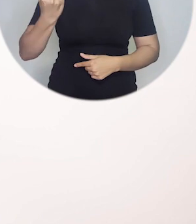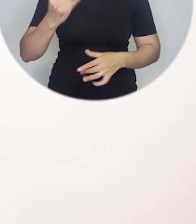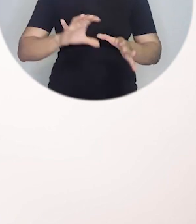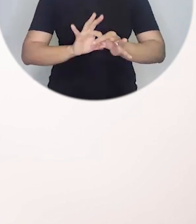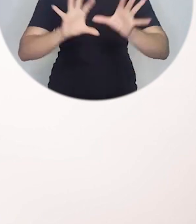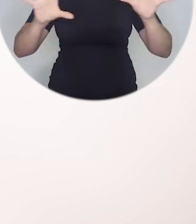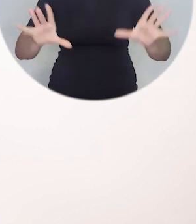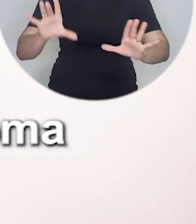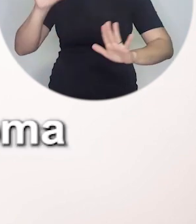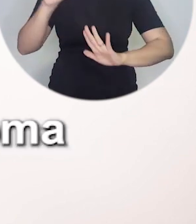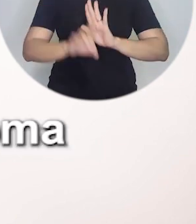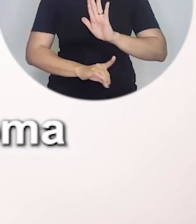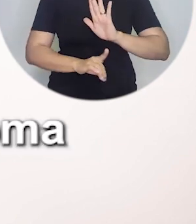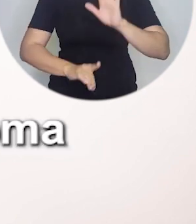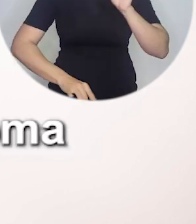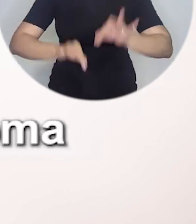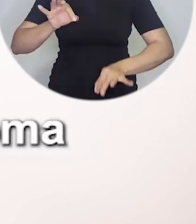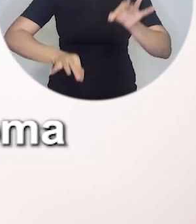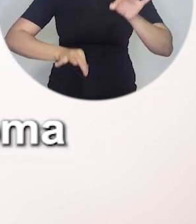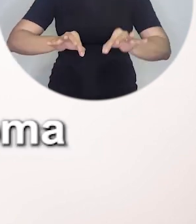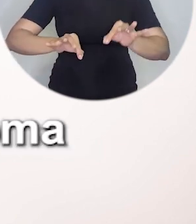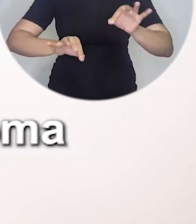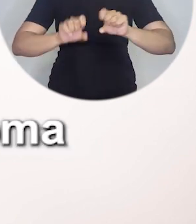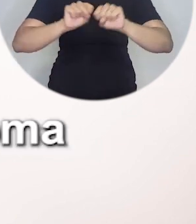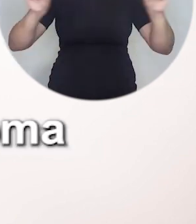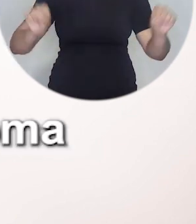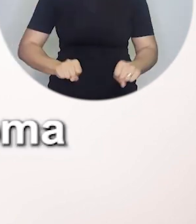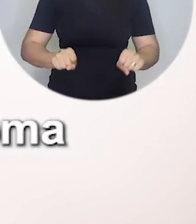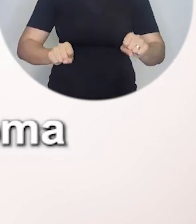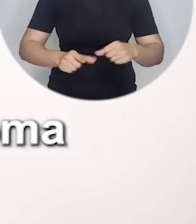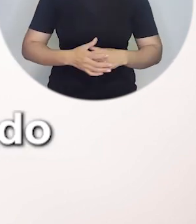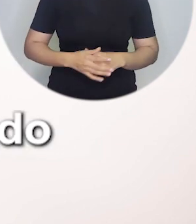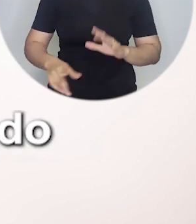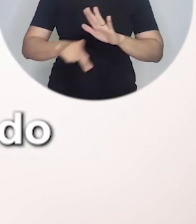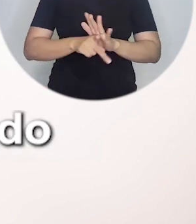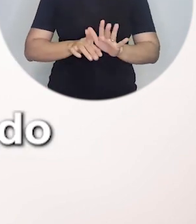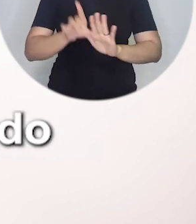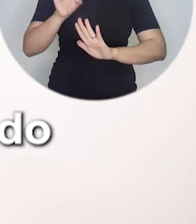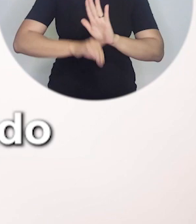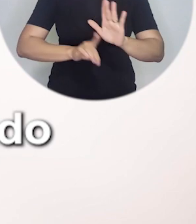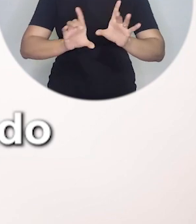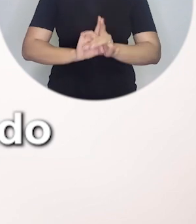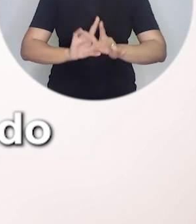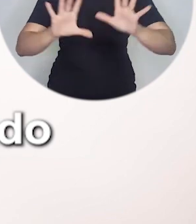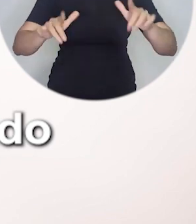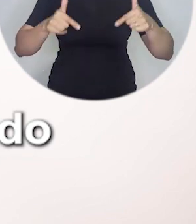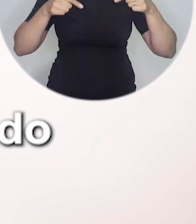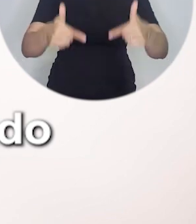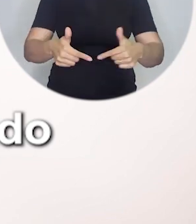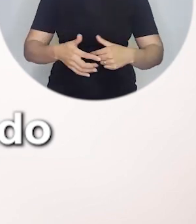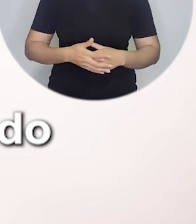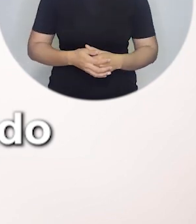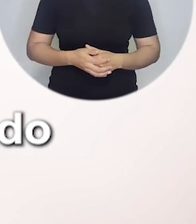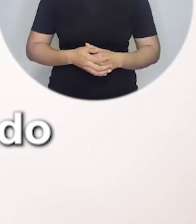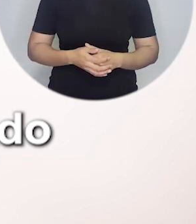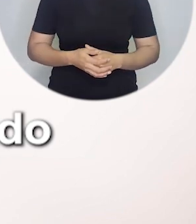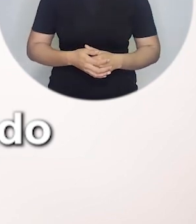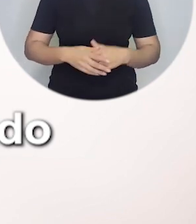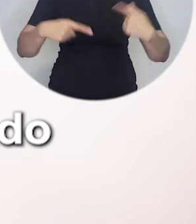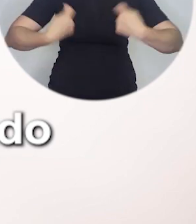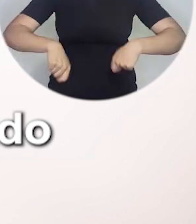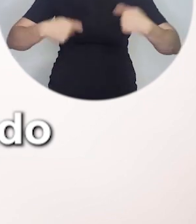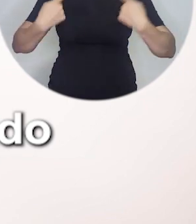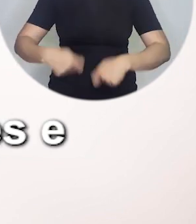advocacy is indispensable for the regular function of the justice system and the consolidation of the democratic rule of law